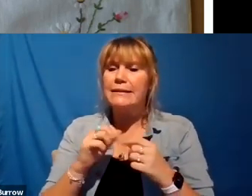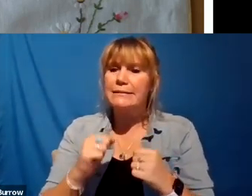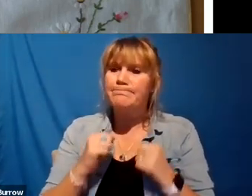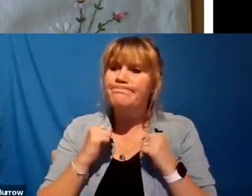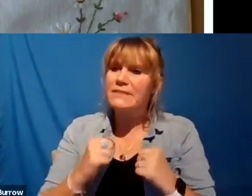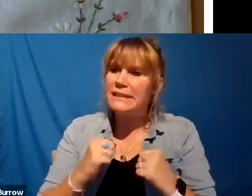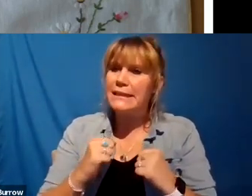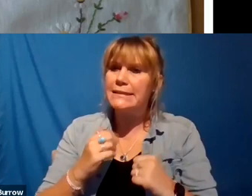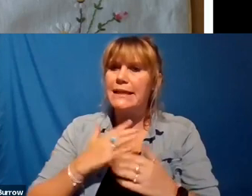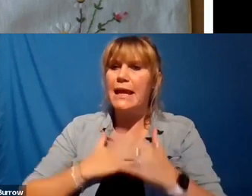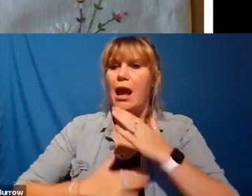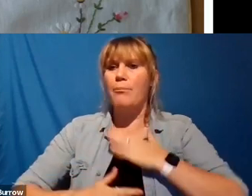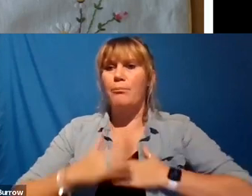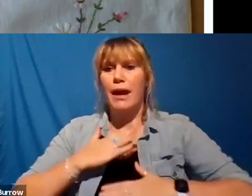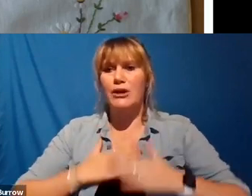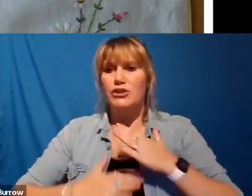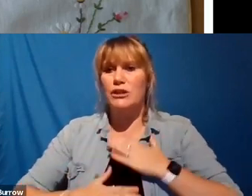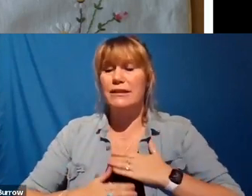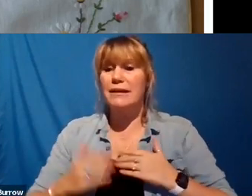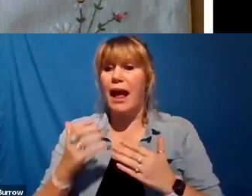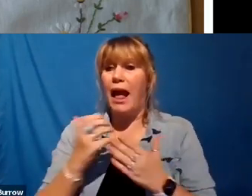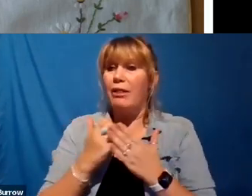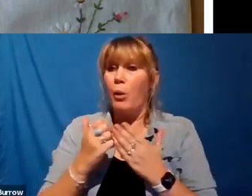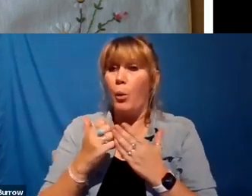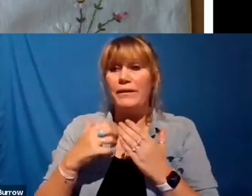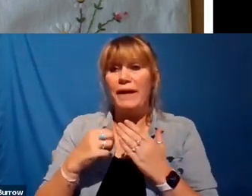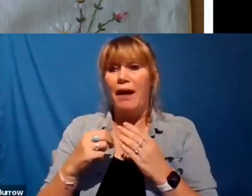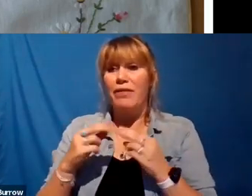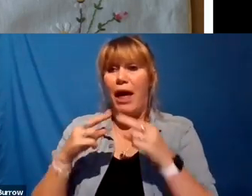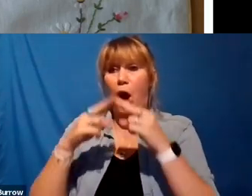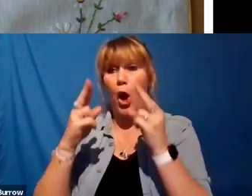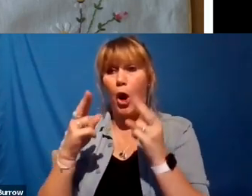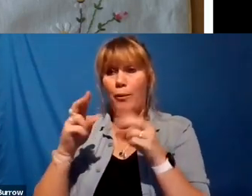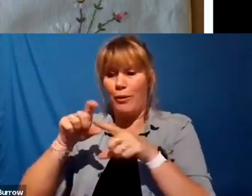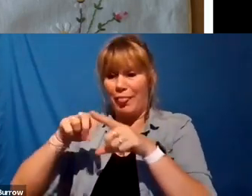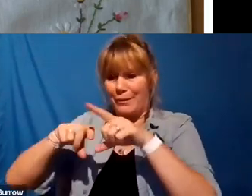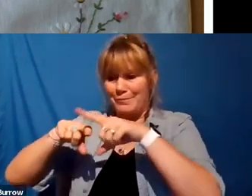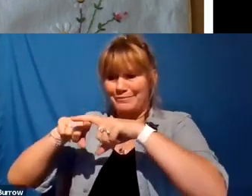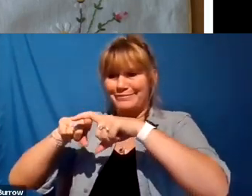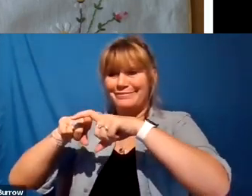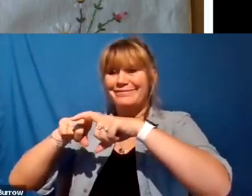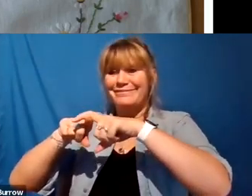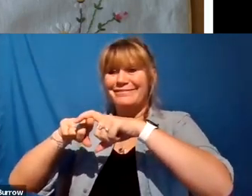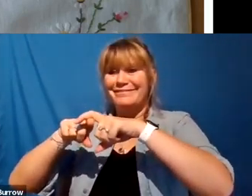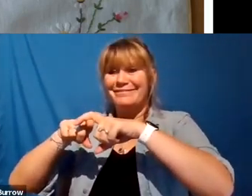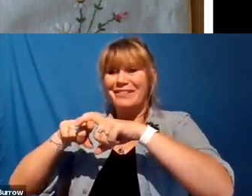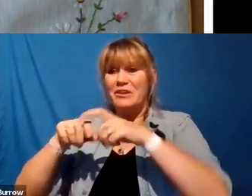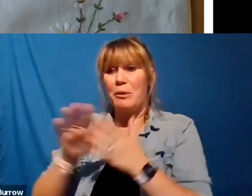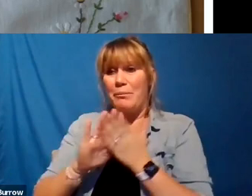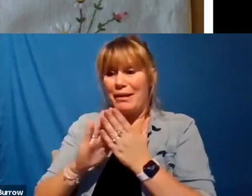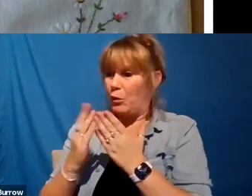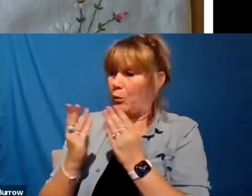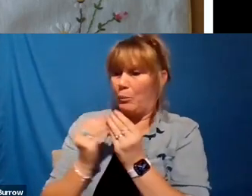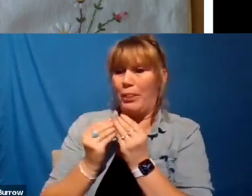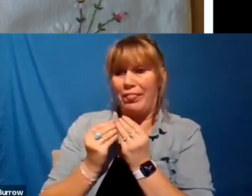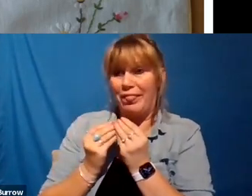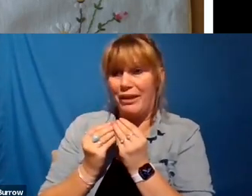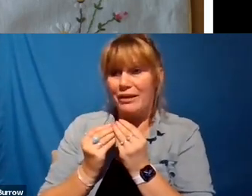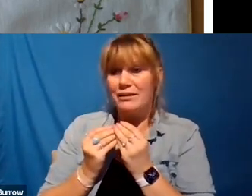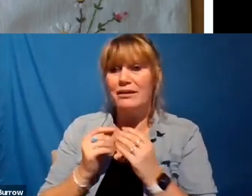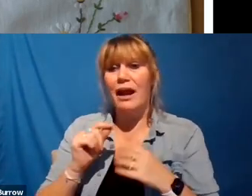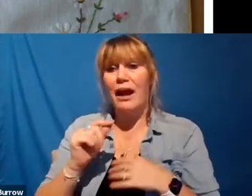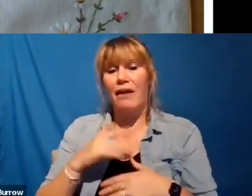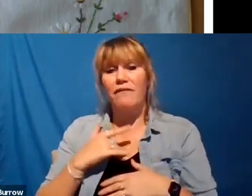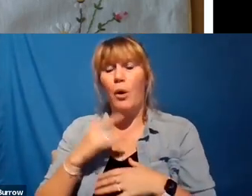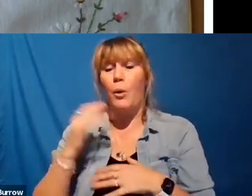their homes with them, so are always at home. There's a lot of flower symbolism in this piece as well. So I used